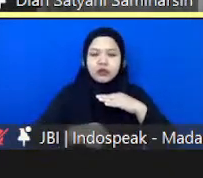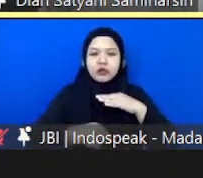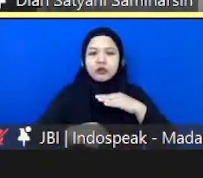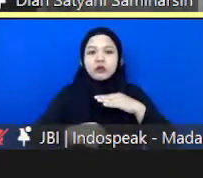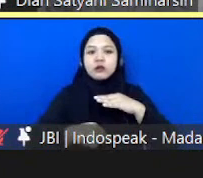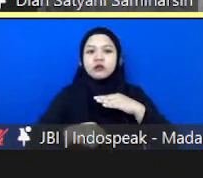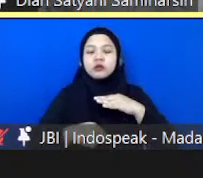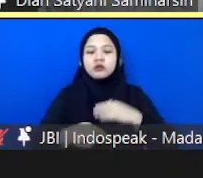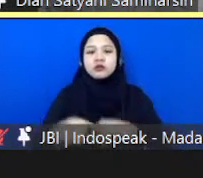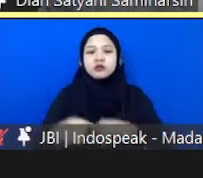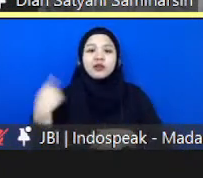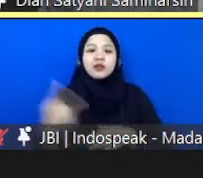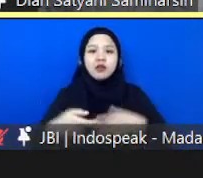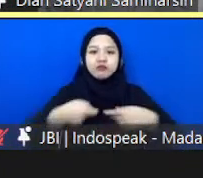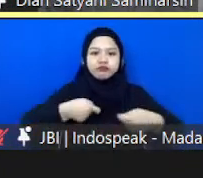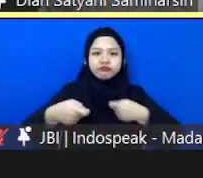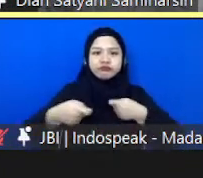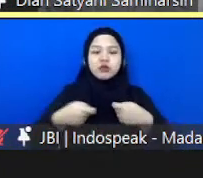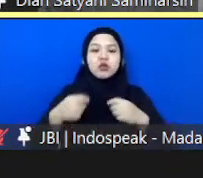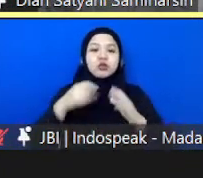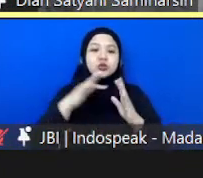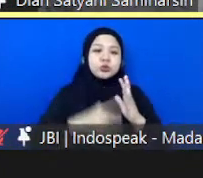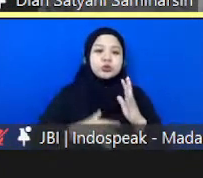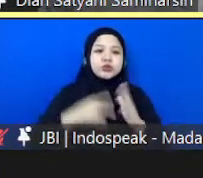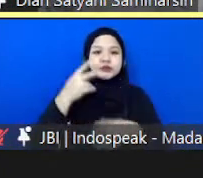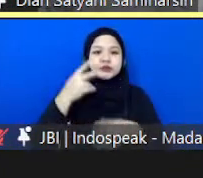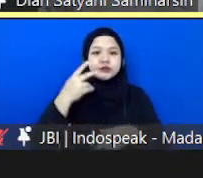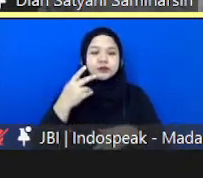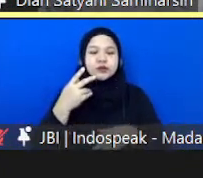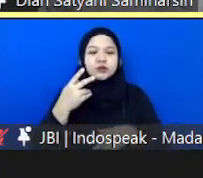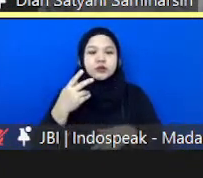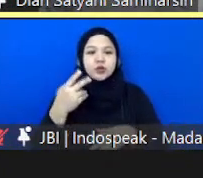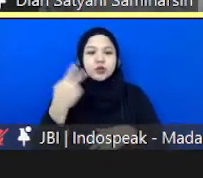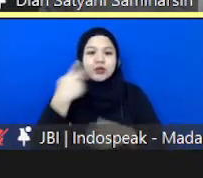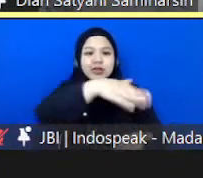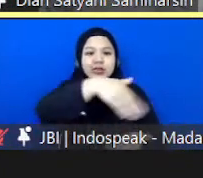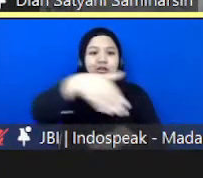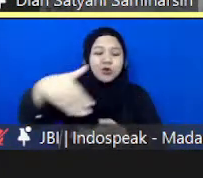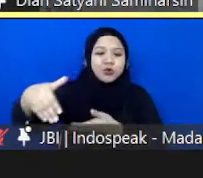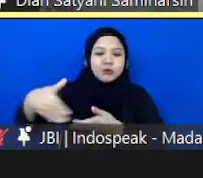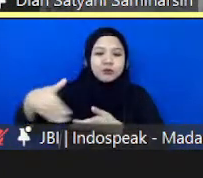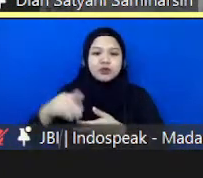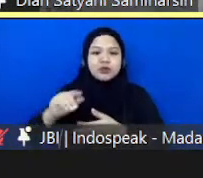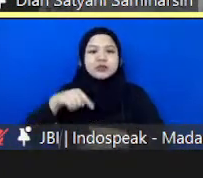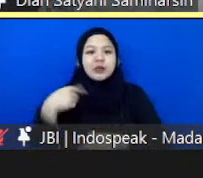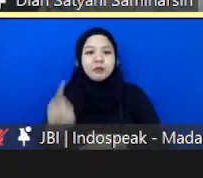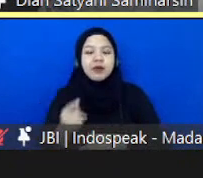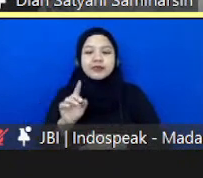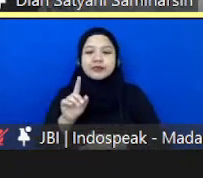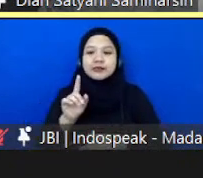we conduct the feasibility study, model development, recruitment of 500